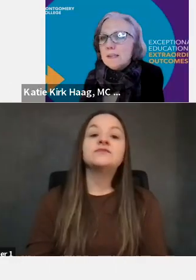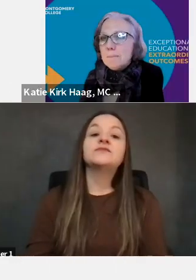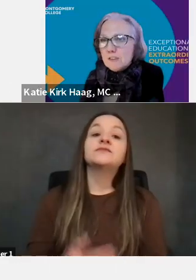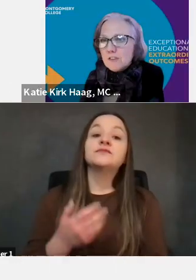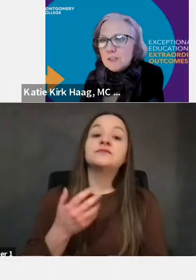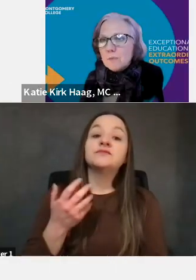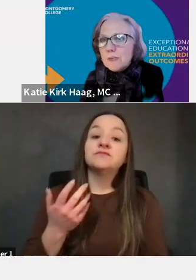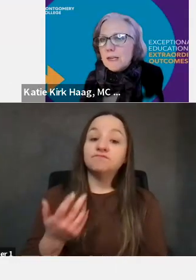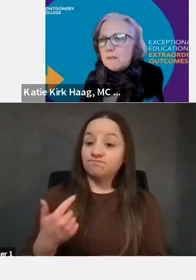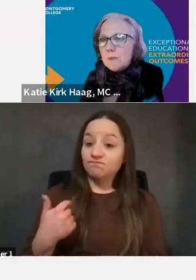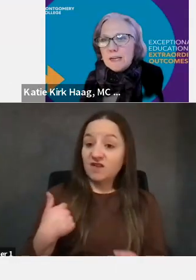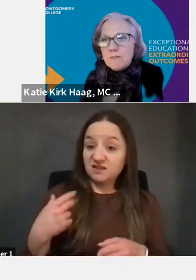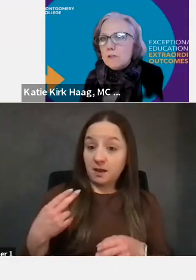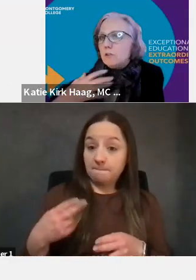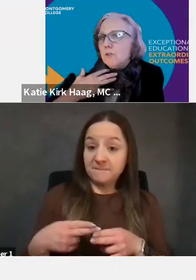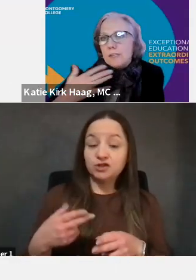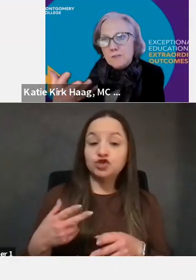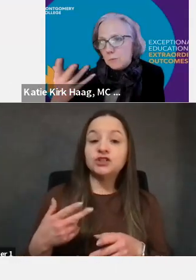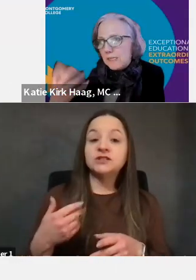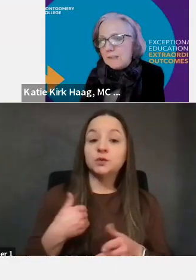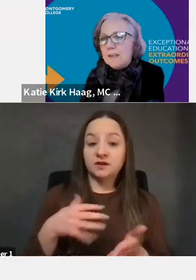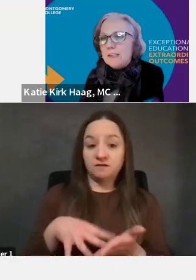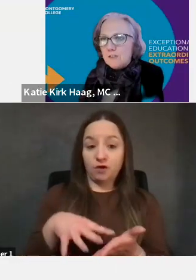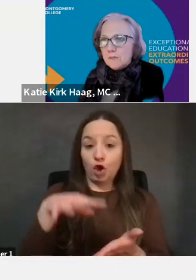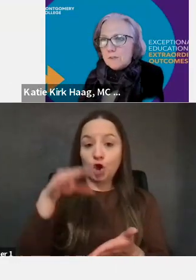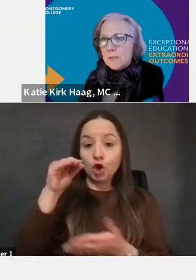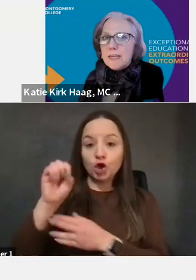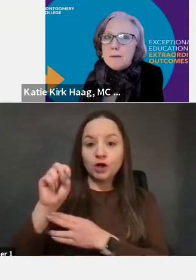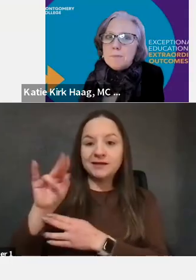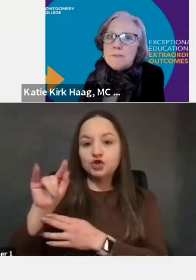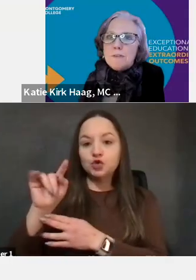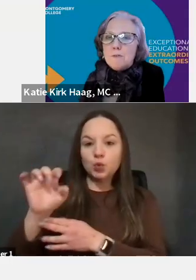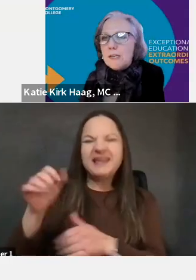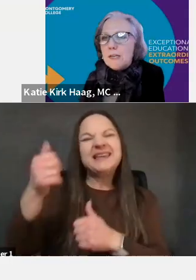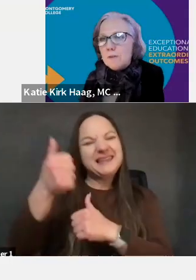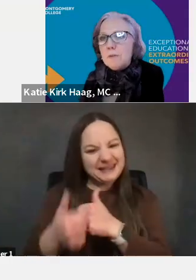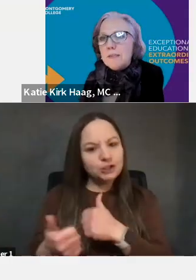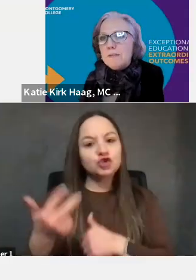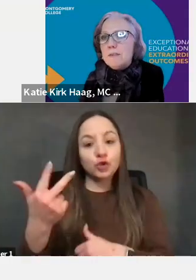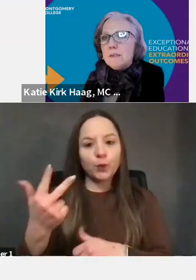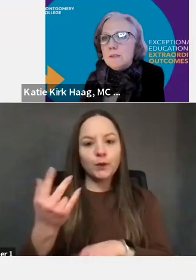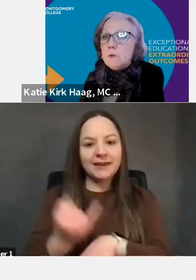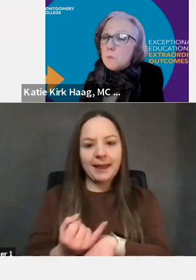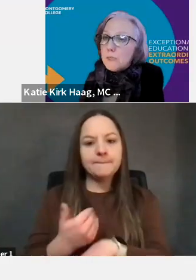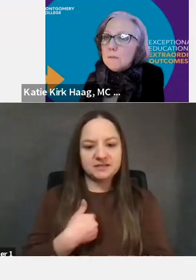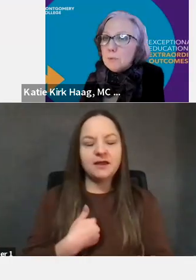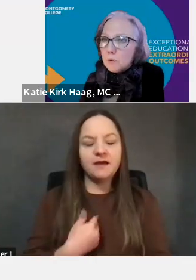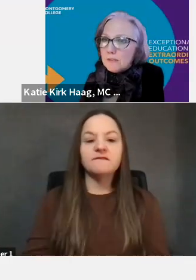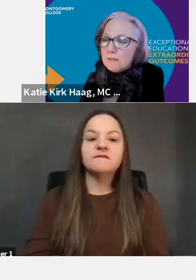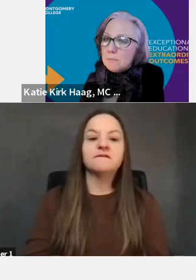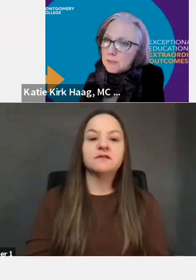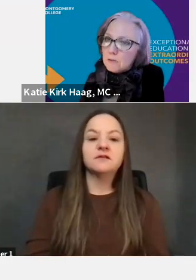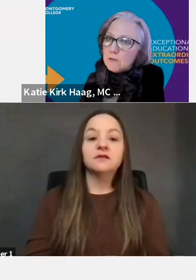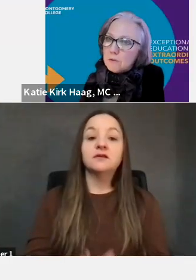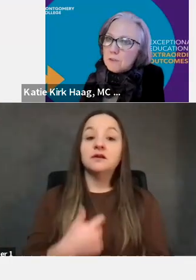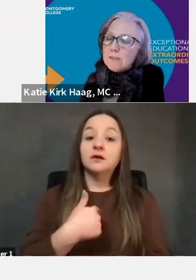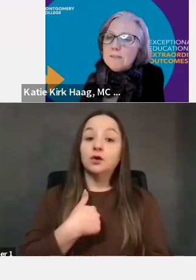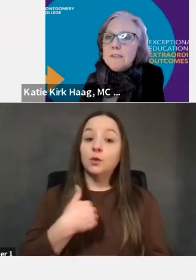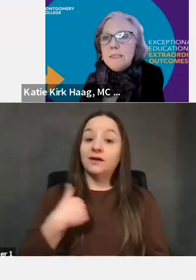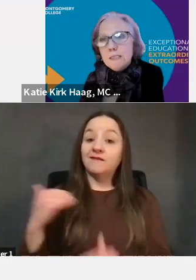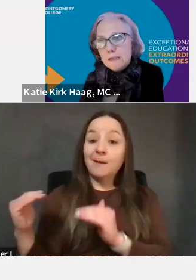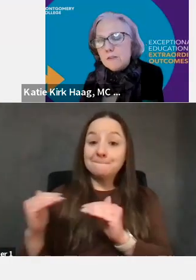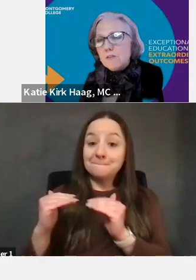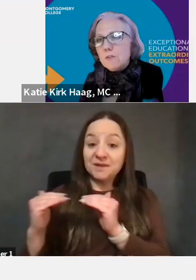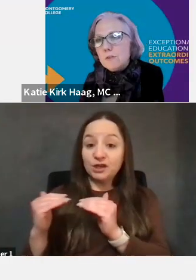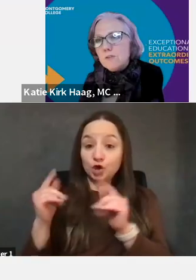So as I mentioned, we have the learning suite on each of the 3 campuses. We have a place where we employ some peer